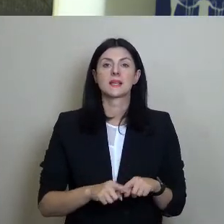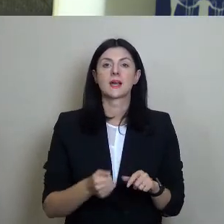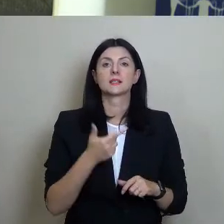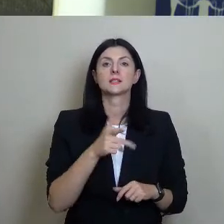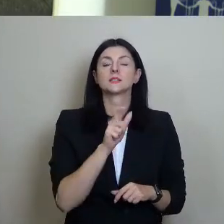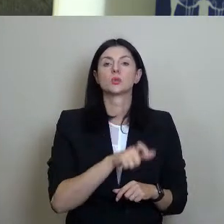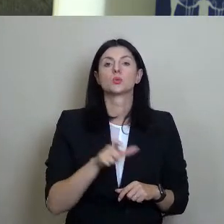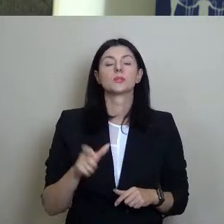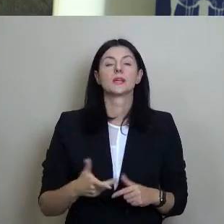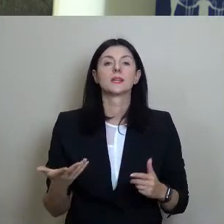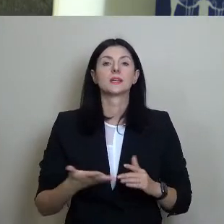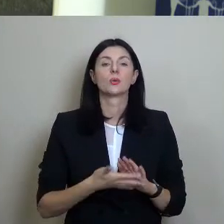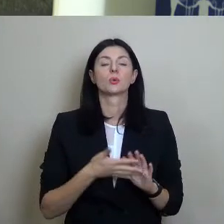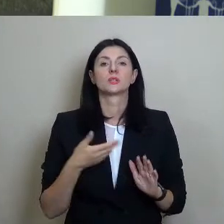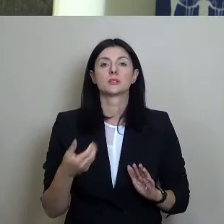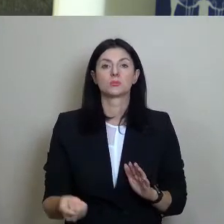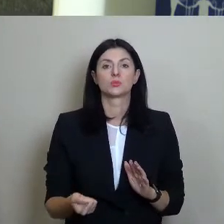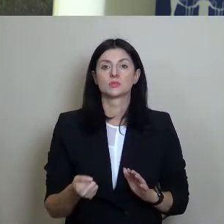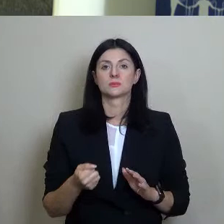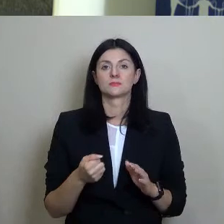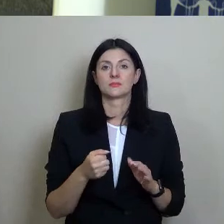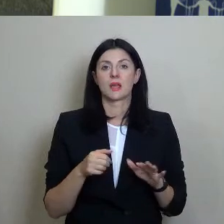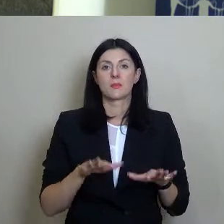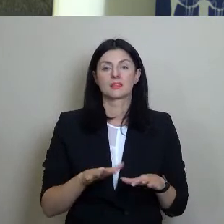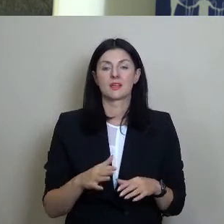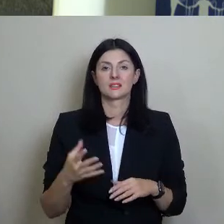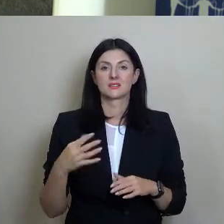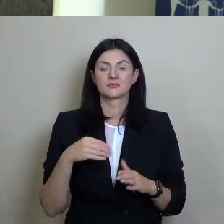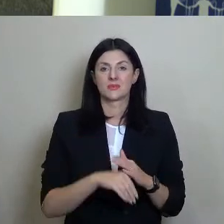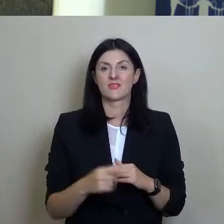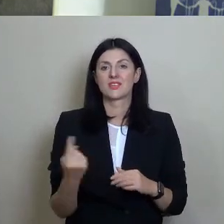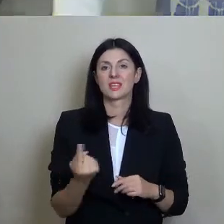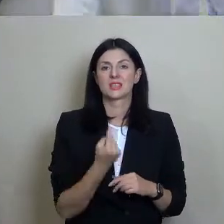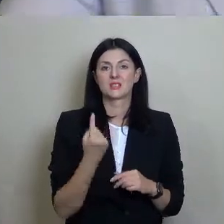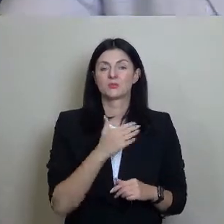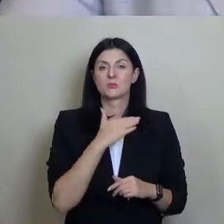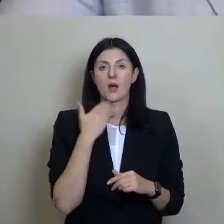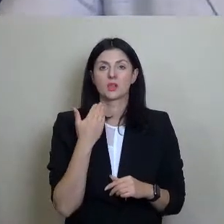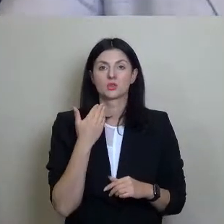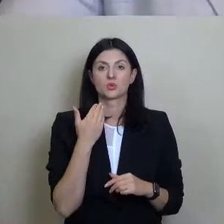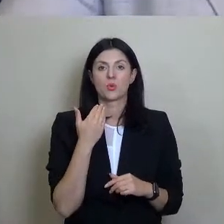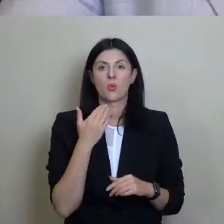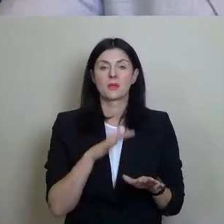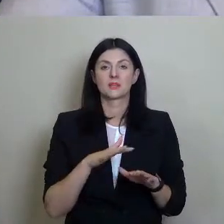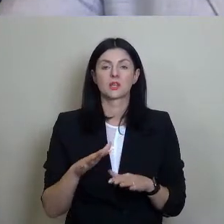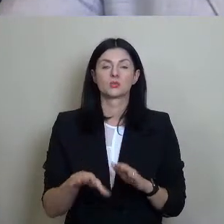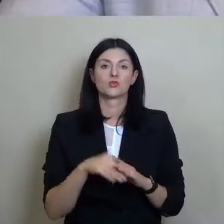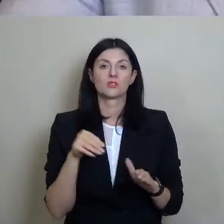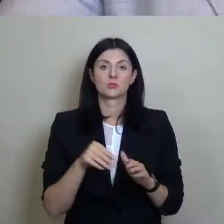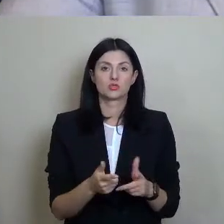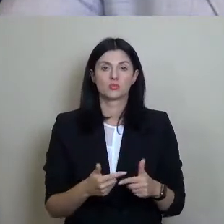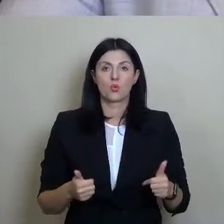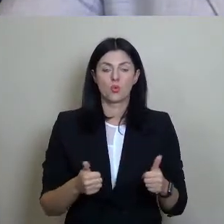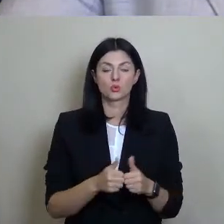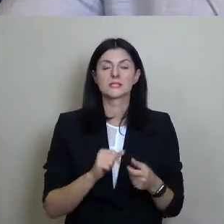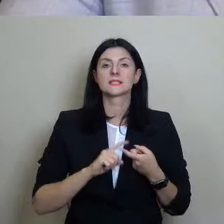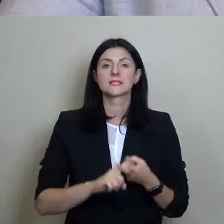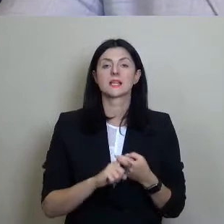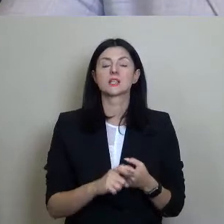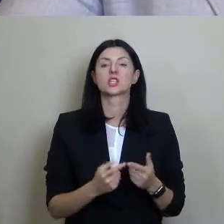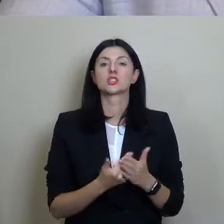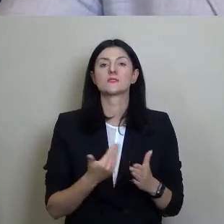mathematically speaking, that's the number of people that received mandates in the uniform